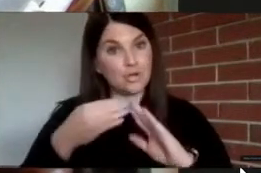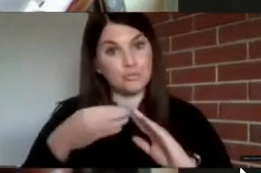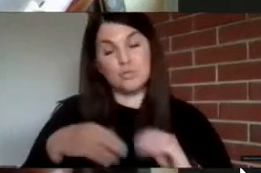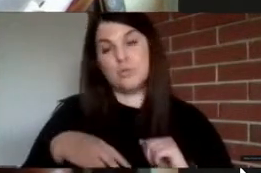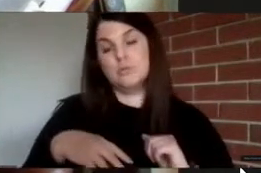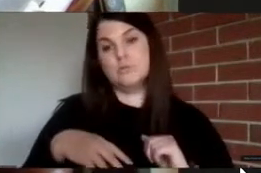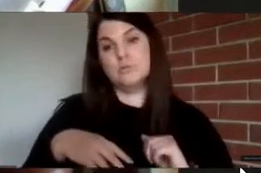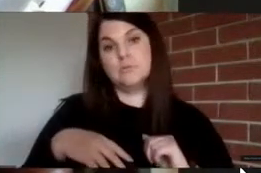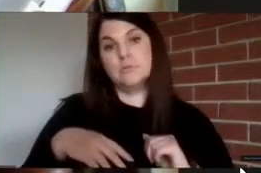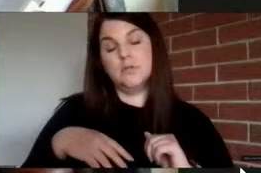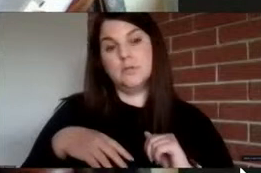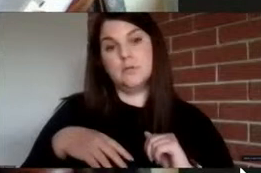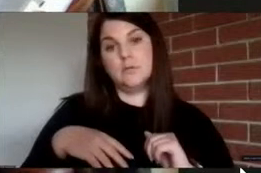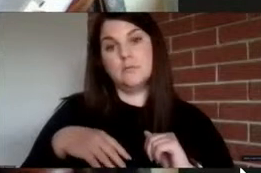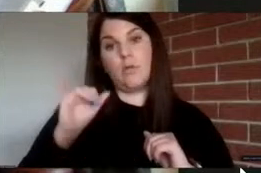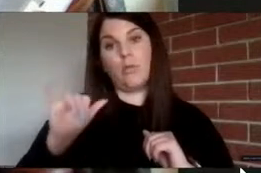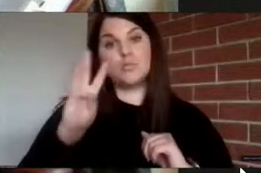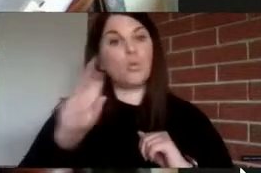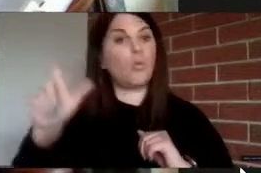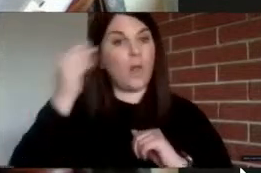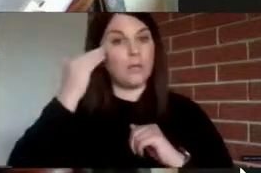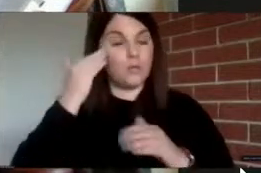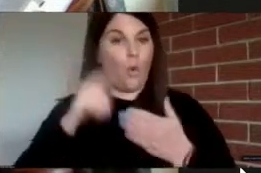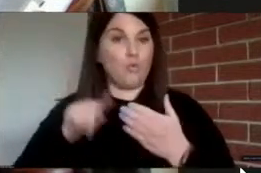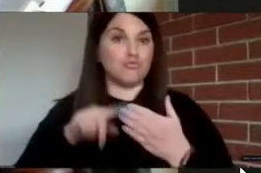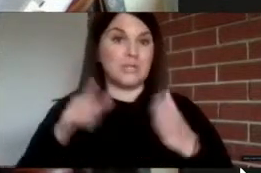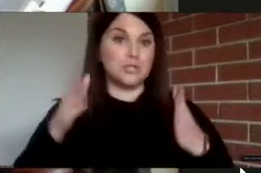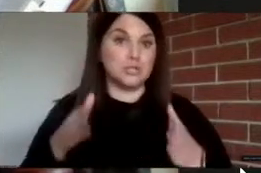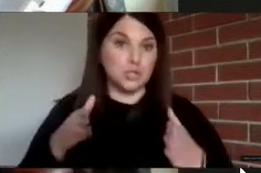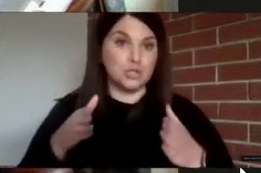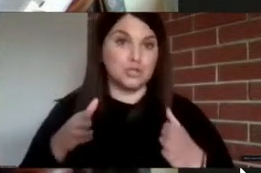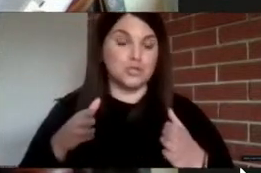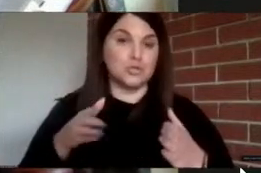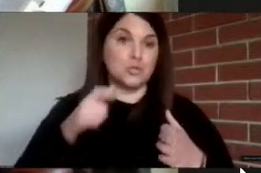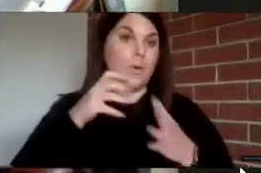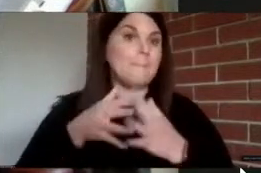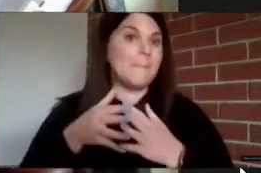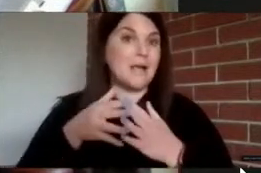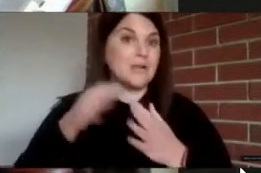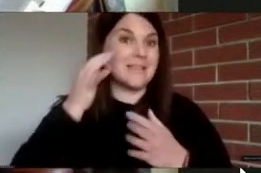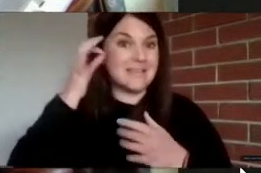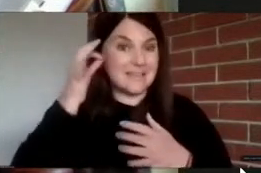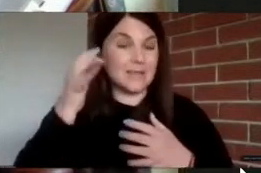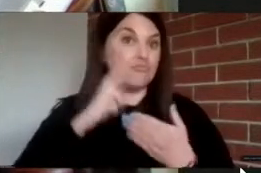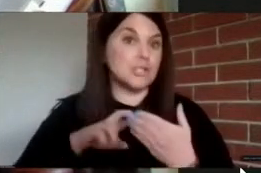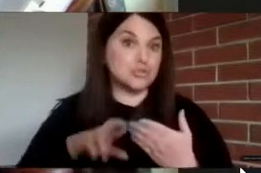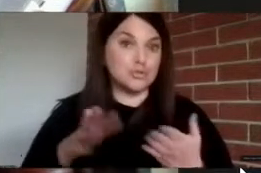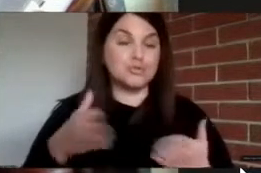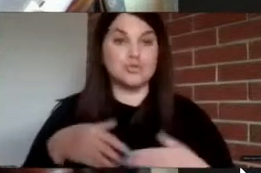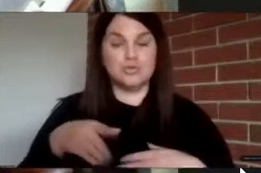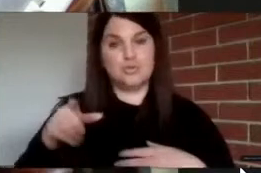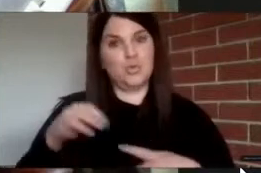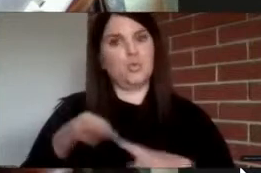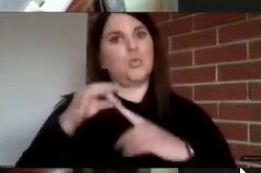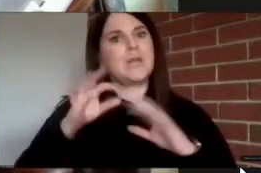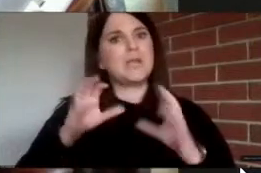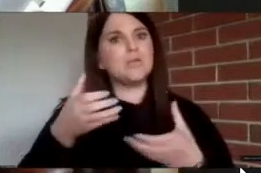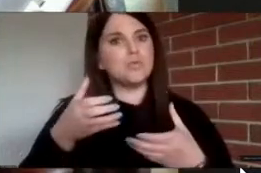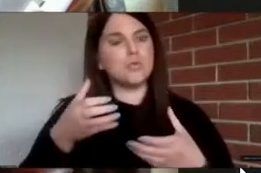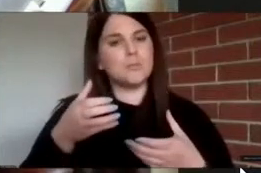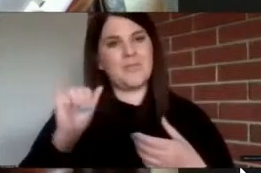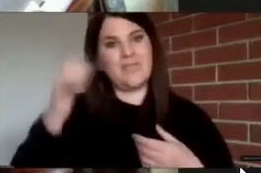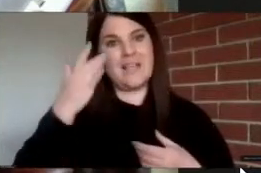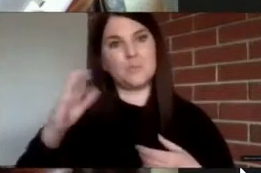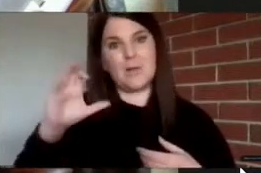were two well-known researchers that are American Indian researchers, so a very unique group, and hence the reason CDC and the